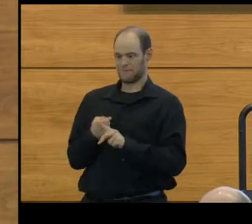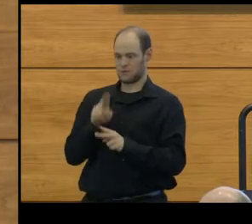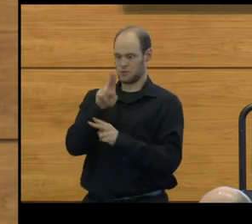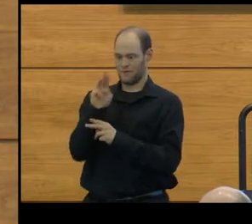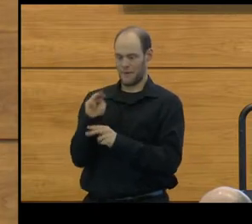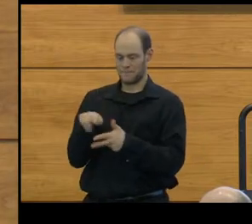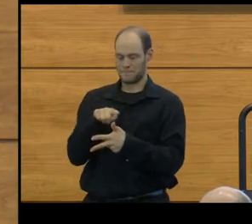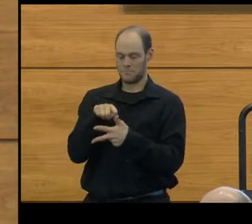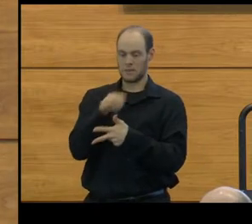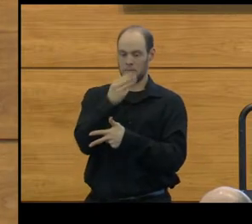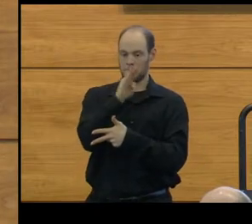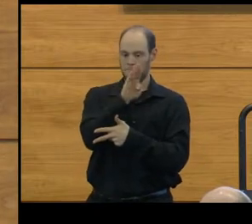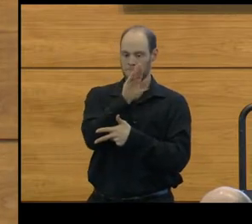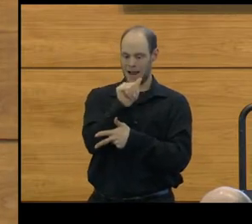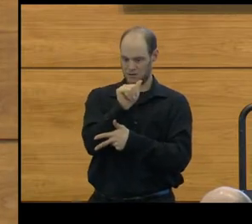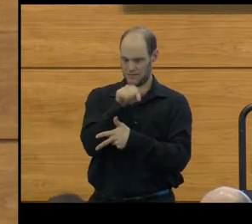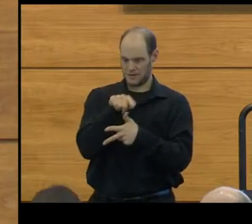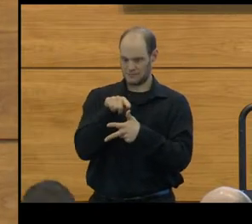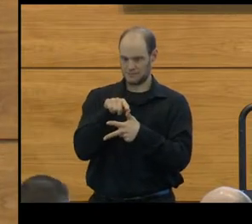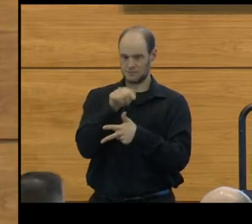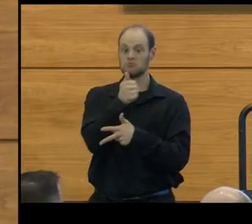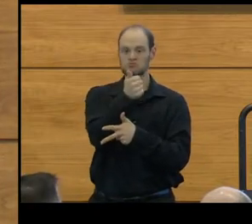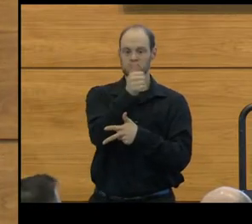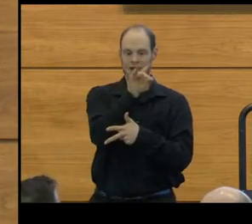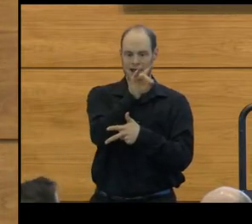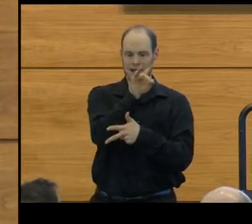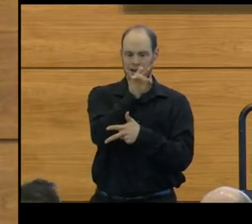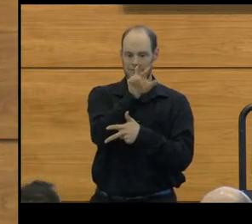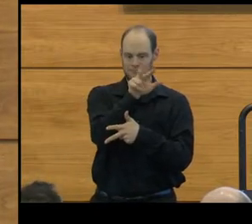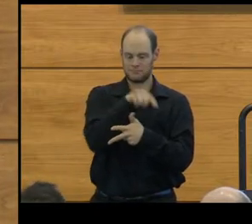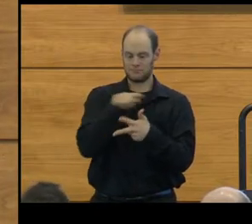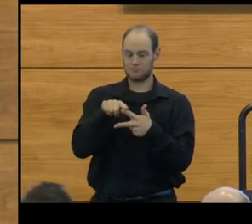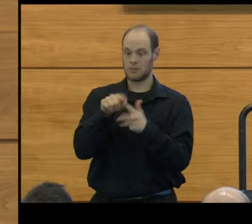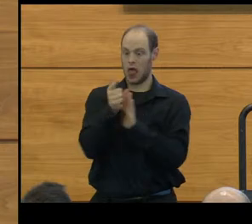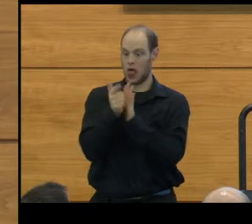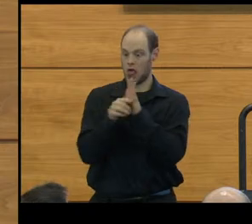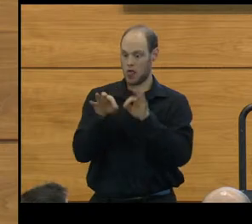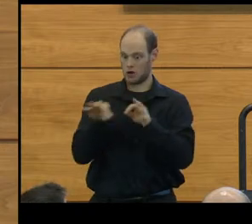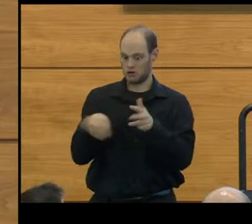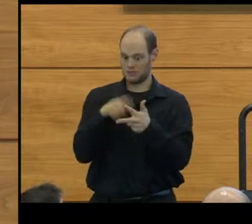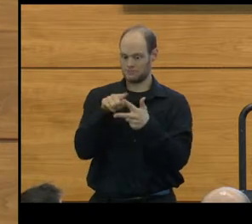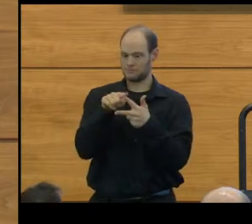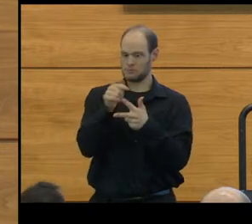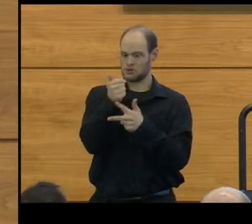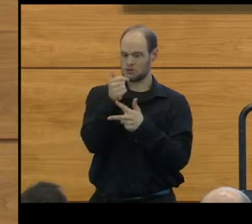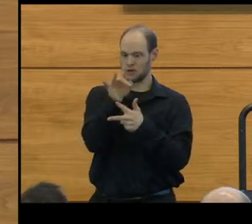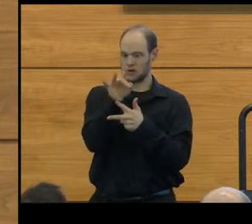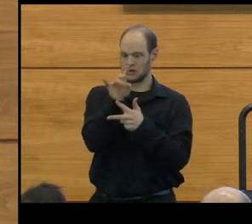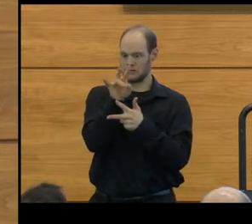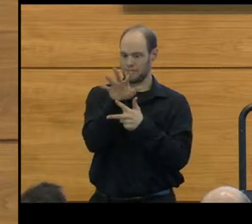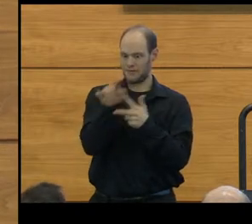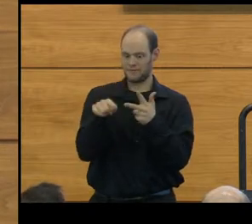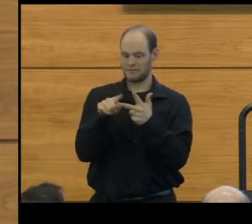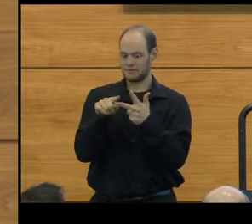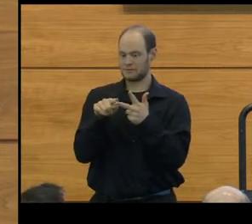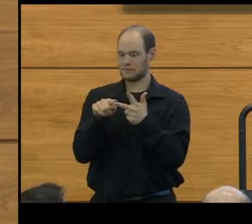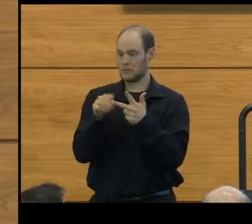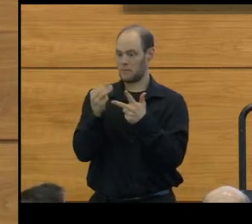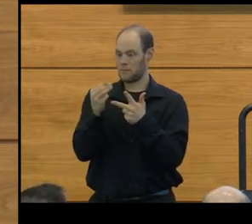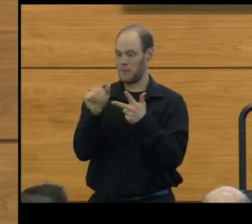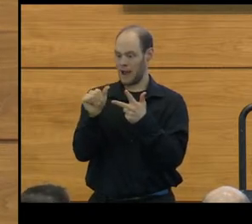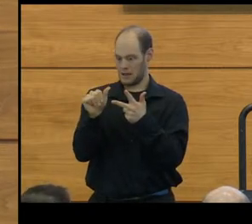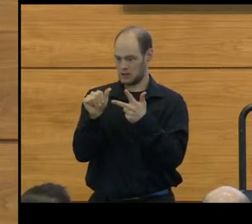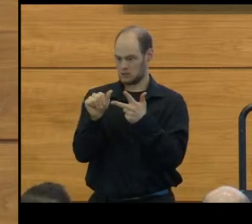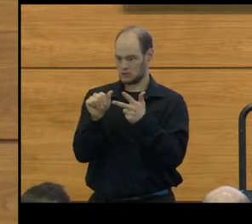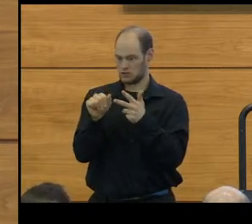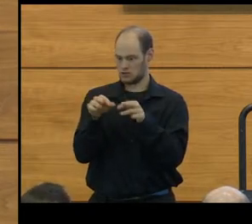Michigan, a Bachelor of Arts degree in 1873, a Law degree in 1875, and then a Master of